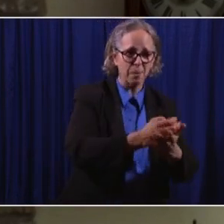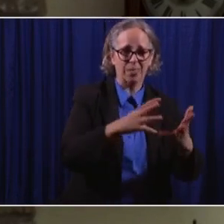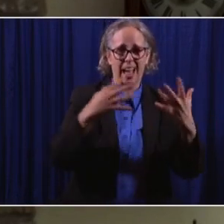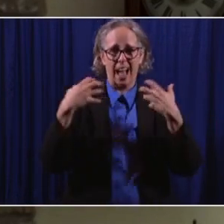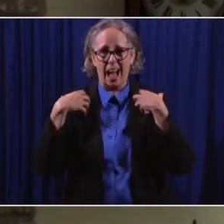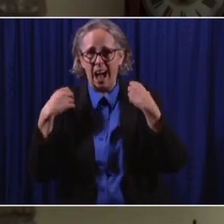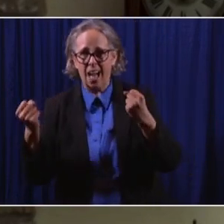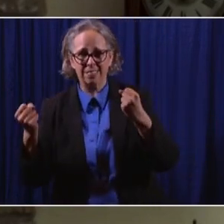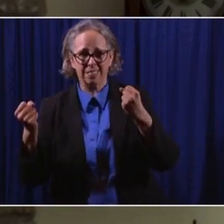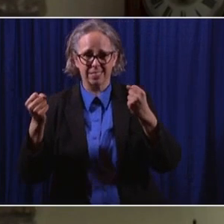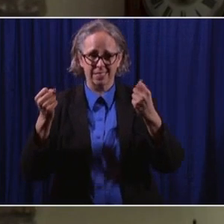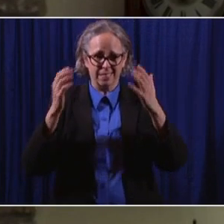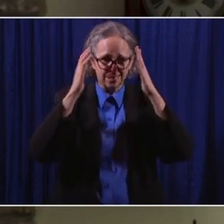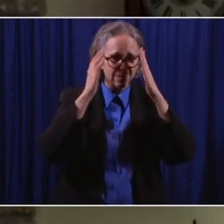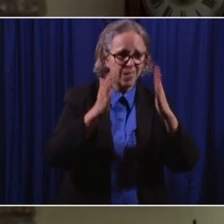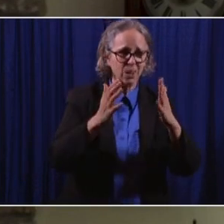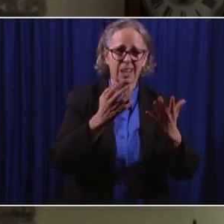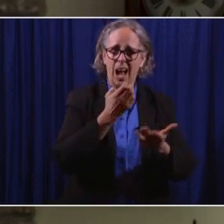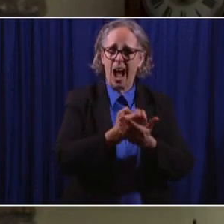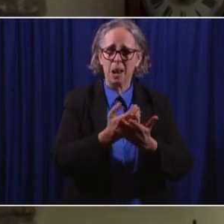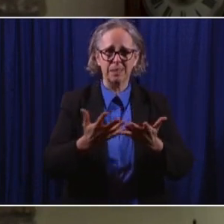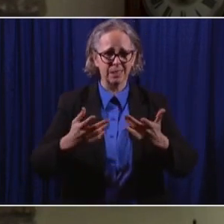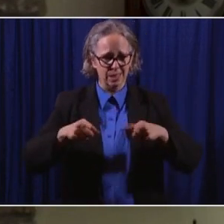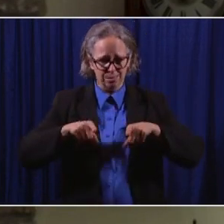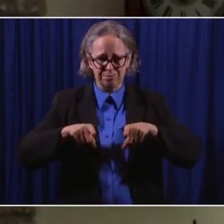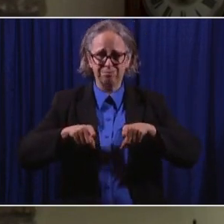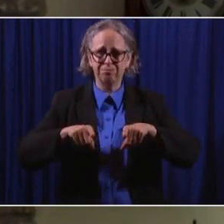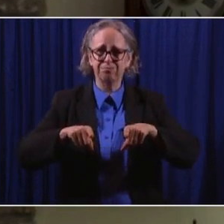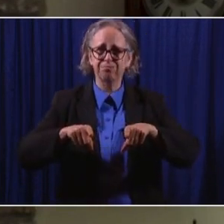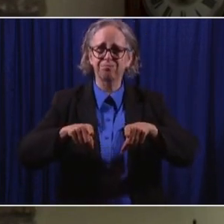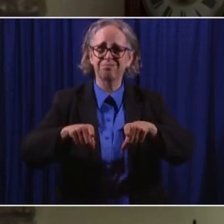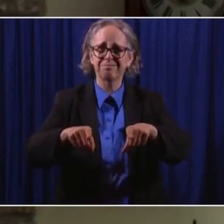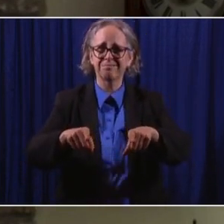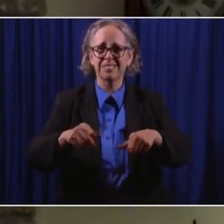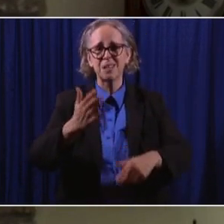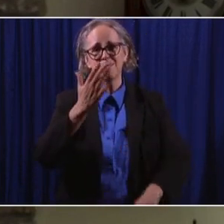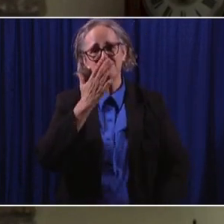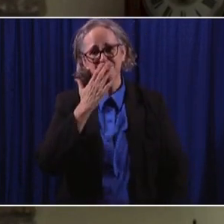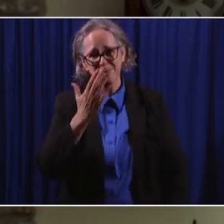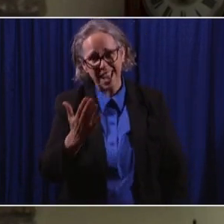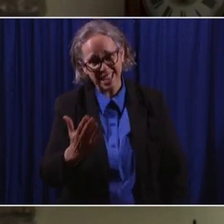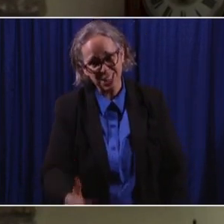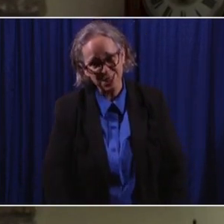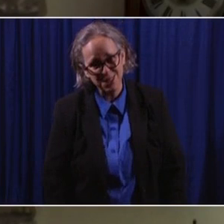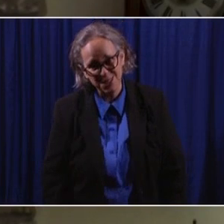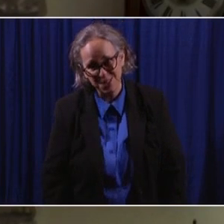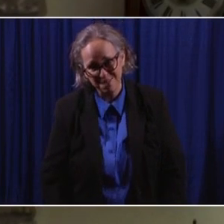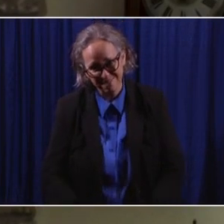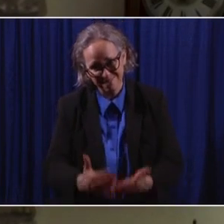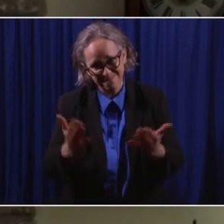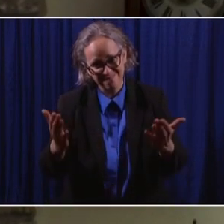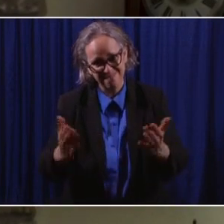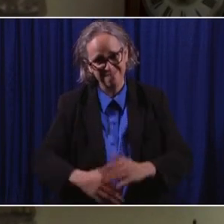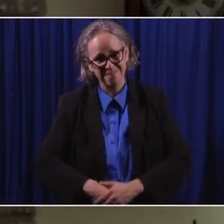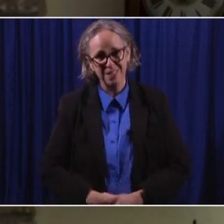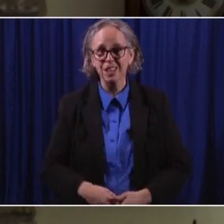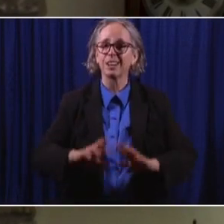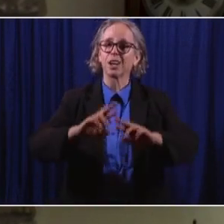also focused on bringing our economy moving forward. So that's good news. Thanks for sharing. We're ready for